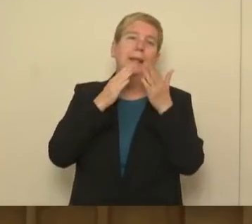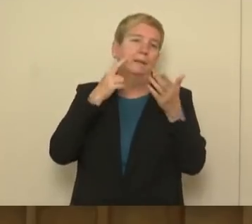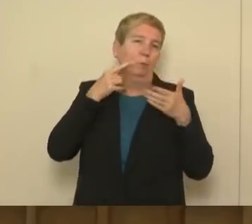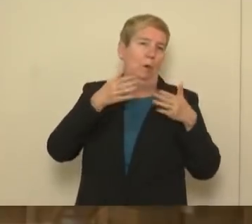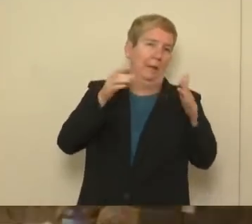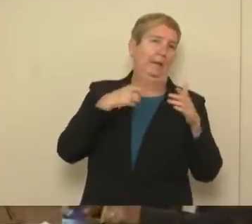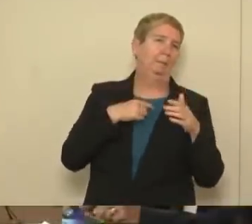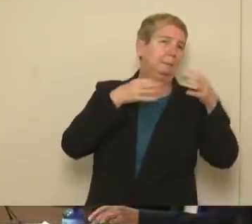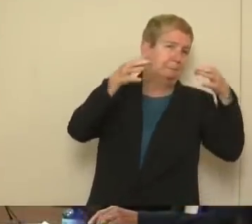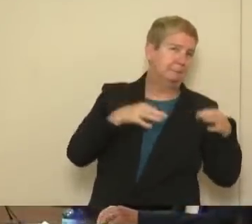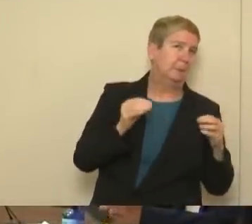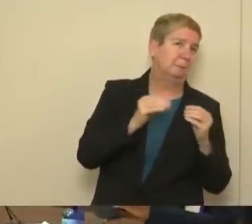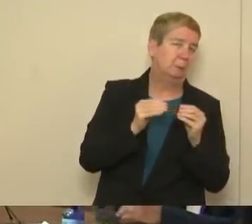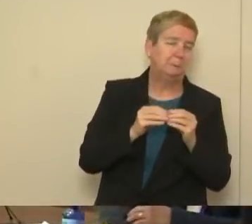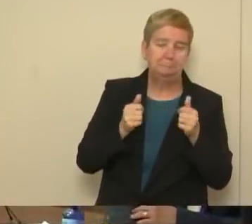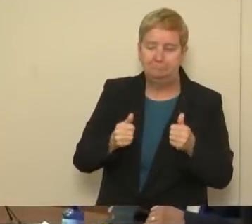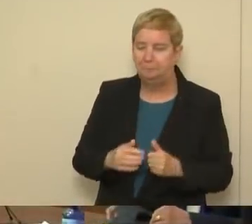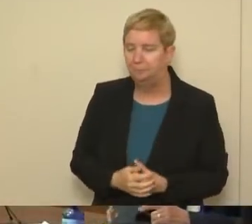assistance.